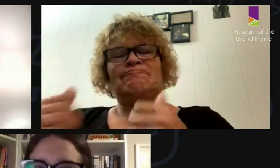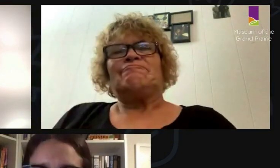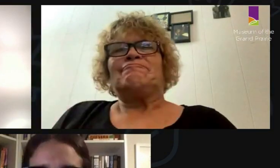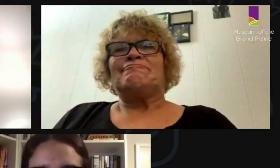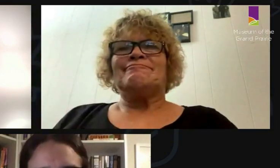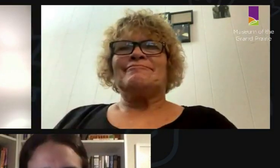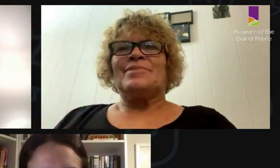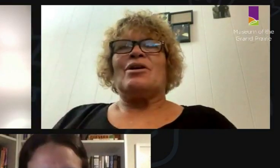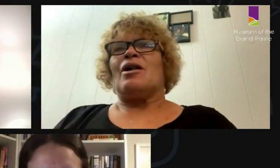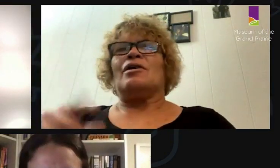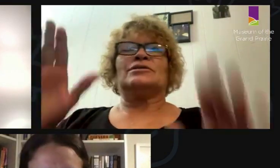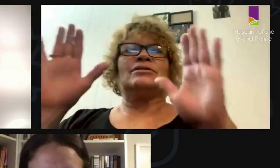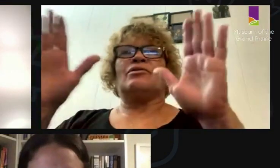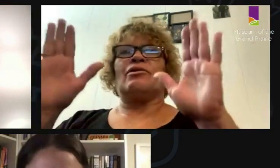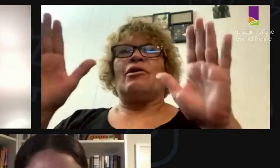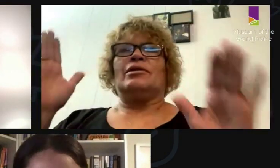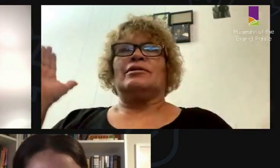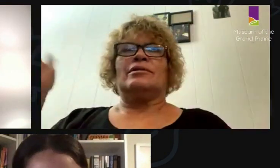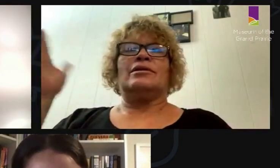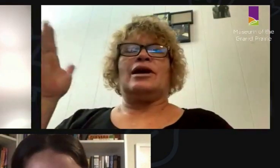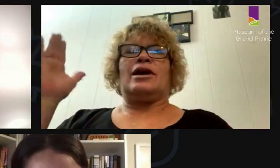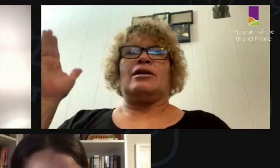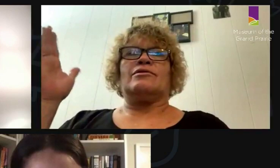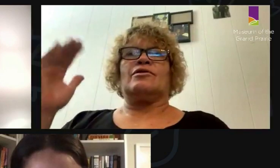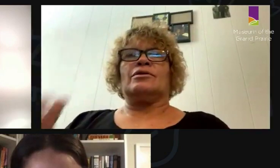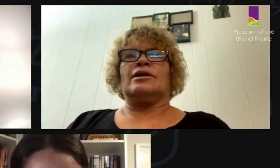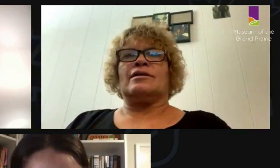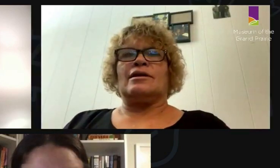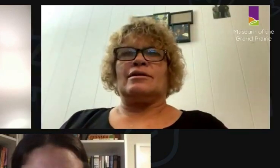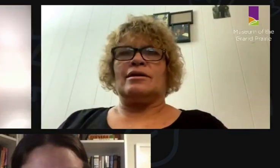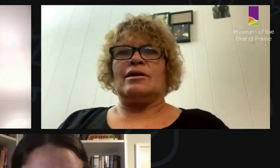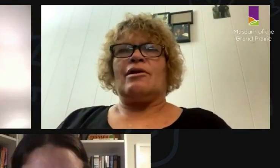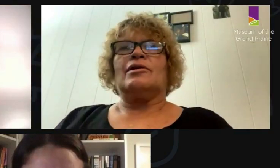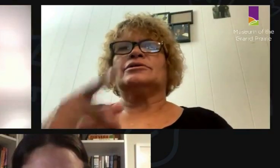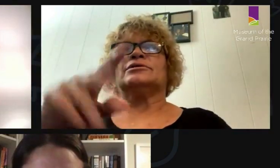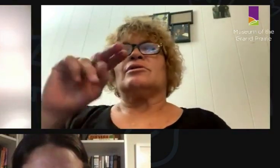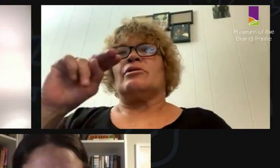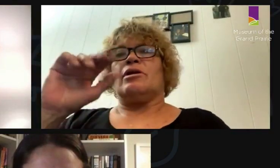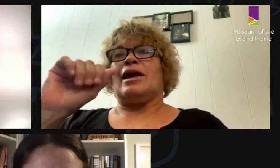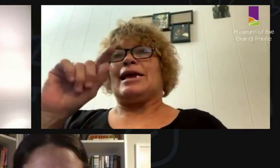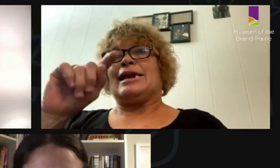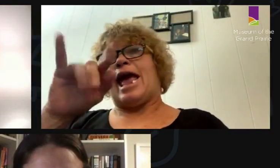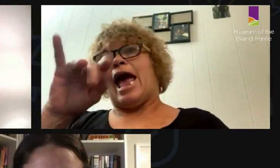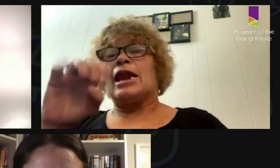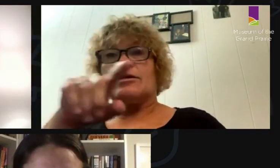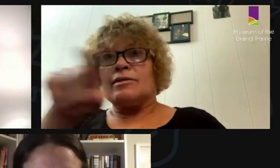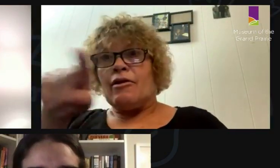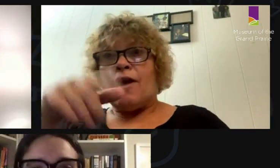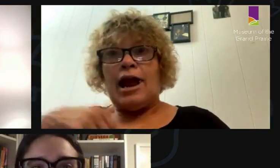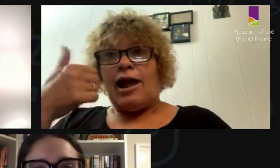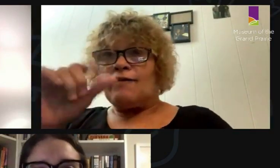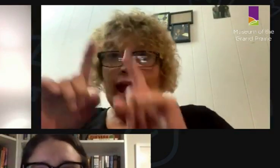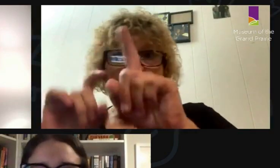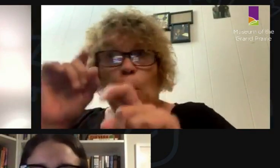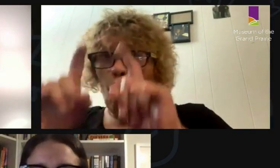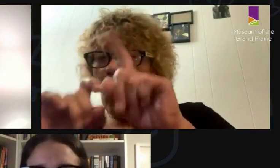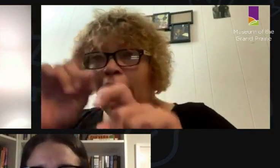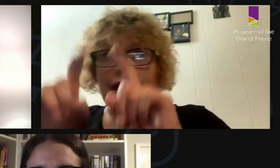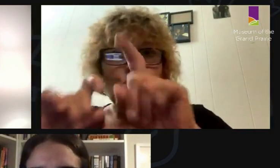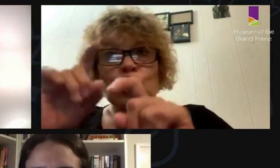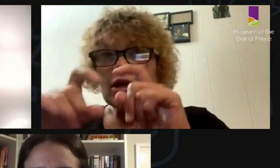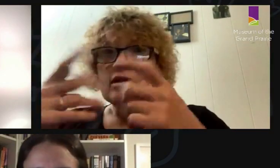learned a whole bunch there, and avenues to explore. So, as Natalie said, if you have any questions out there, if you're tuning